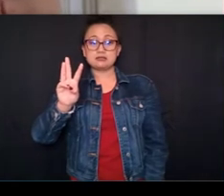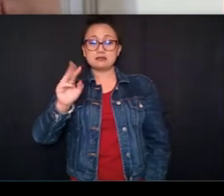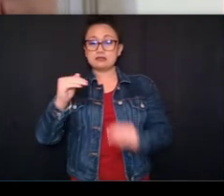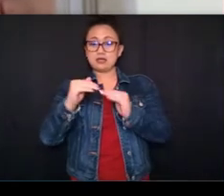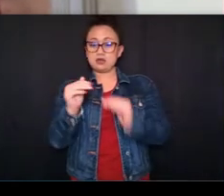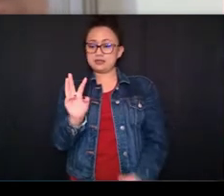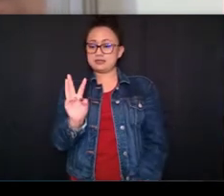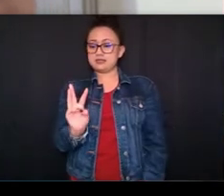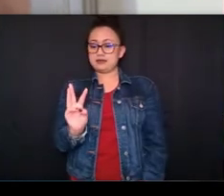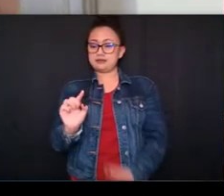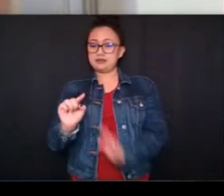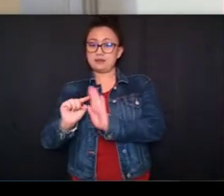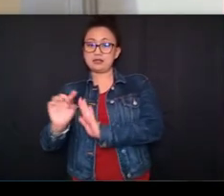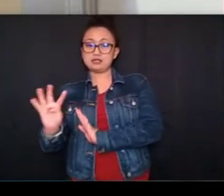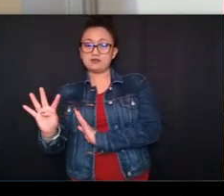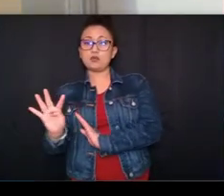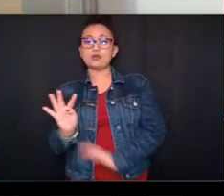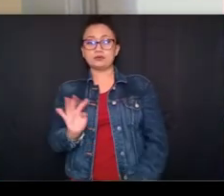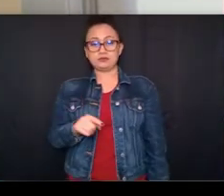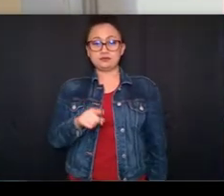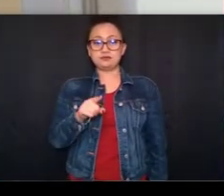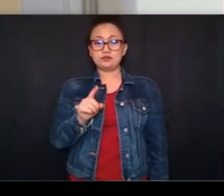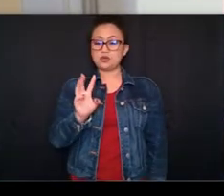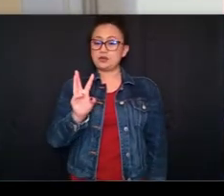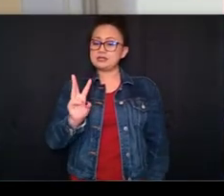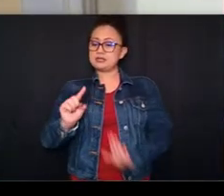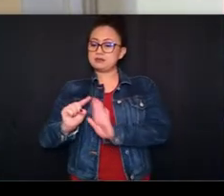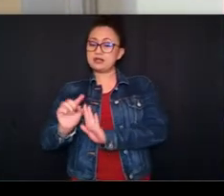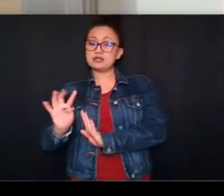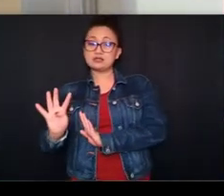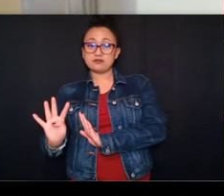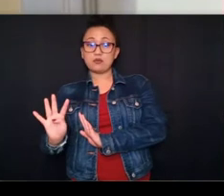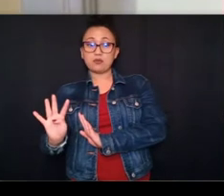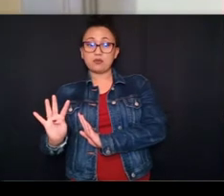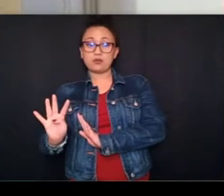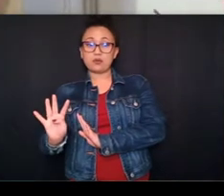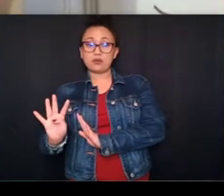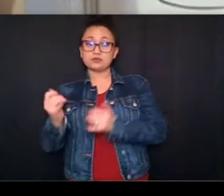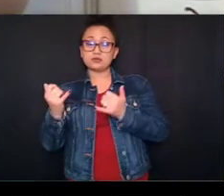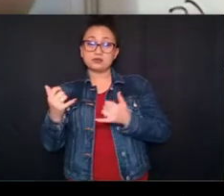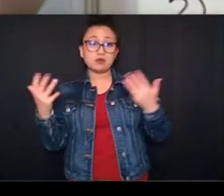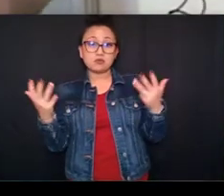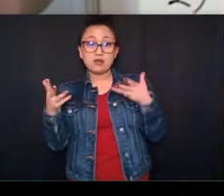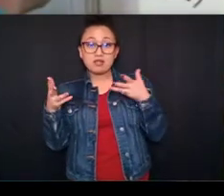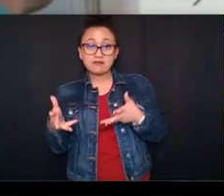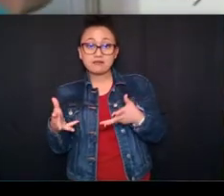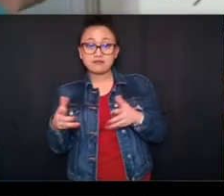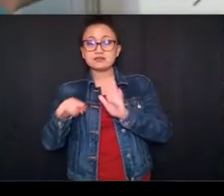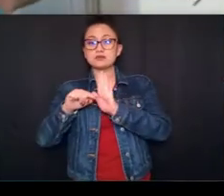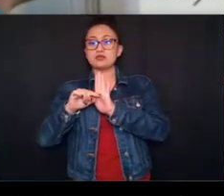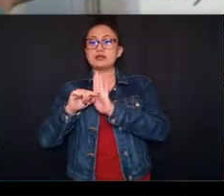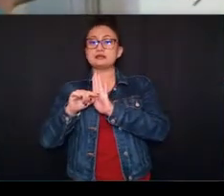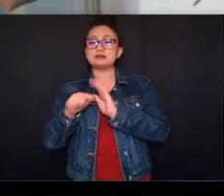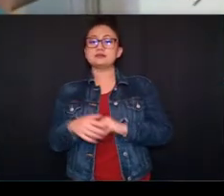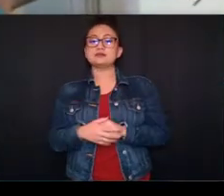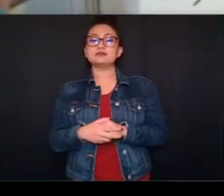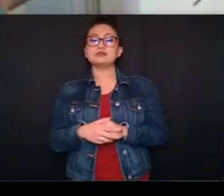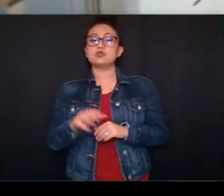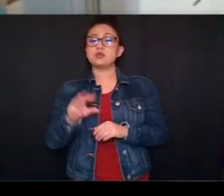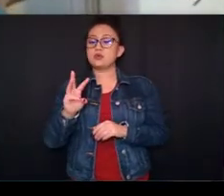have the minus 4. So this is equal to 6 minus 4. Now, the only thing remaining to do in the problem is subtraction. That comes dead last. 6 minus